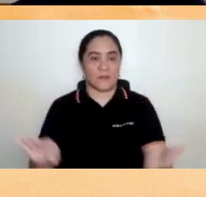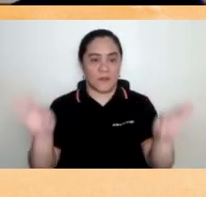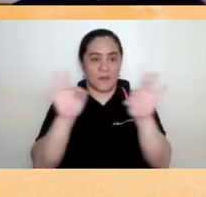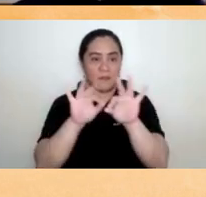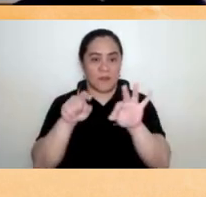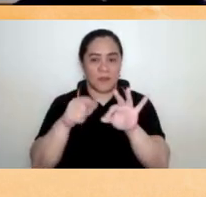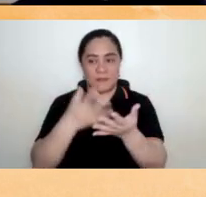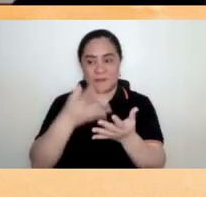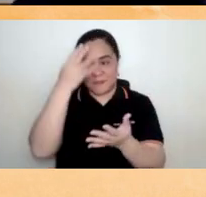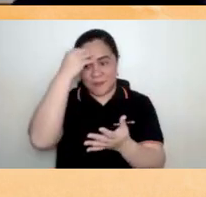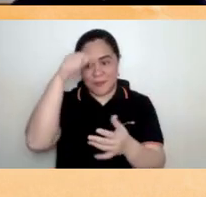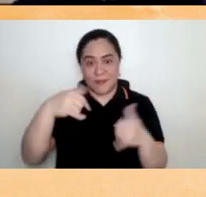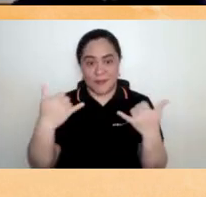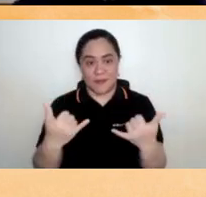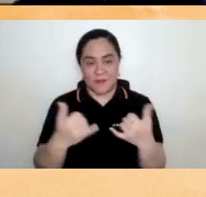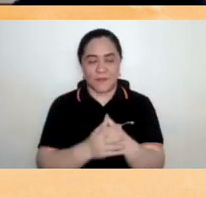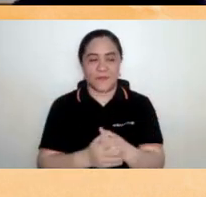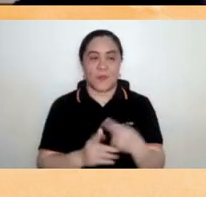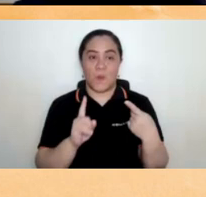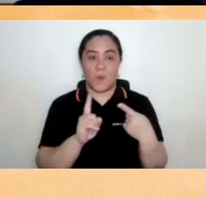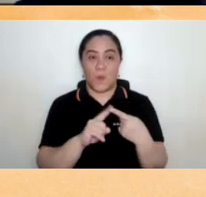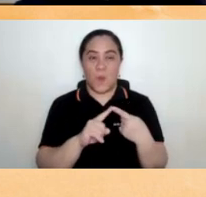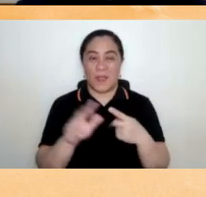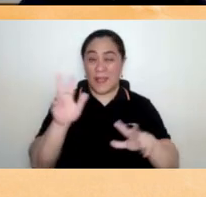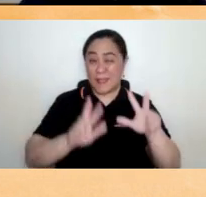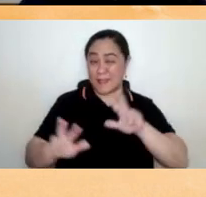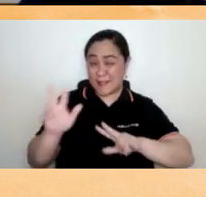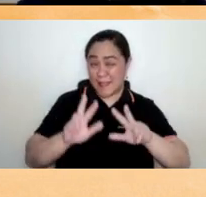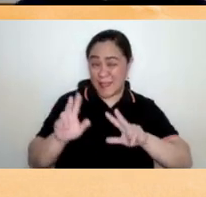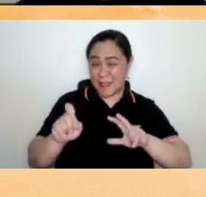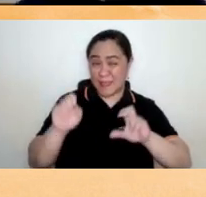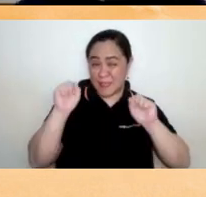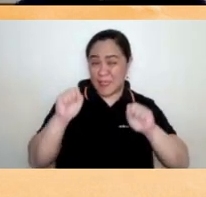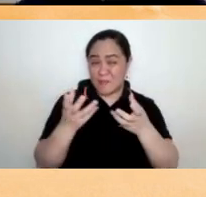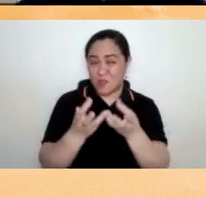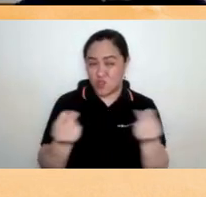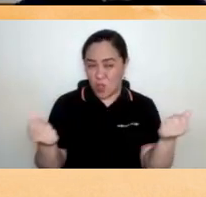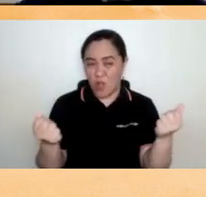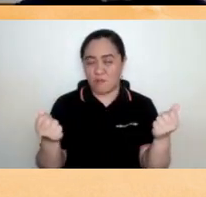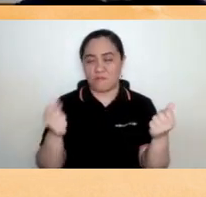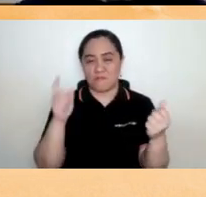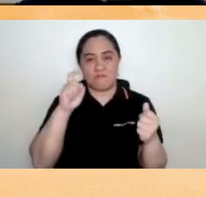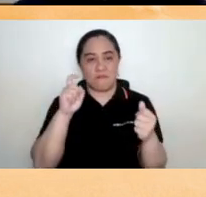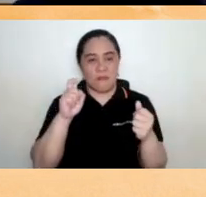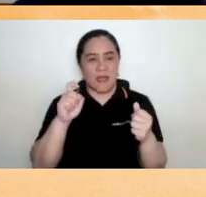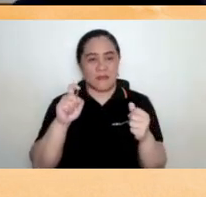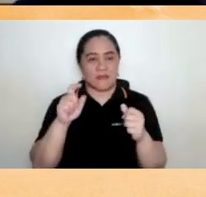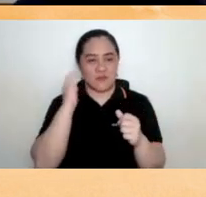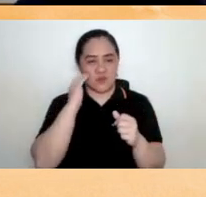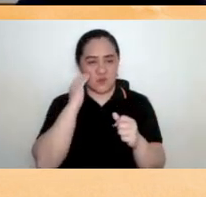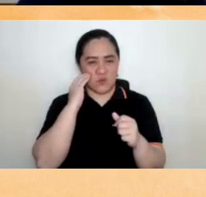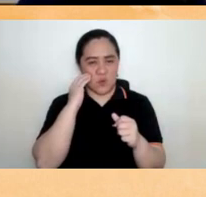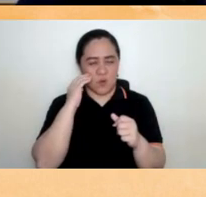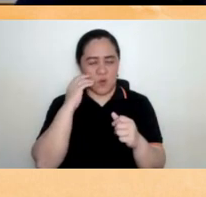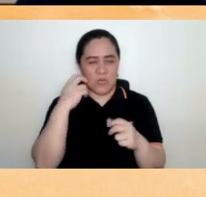learning session. One, anxiety disorder can be treated, and early intervention is crucial. And